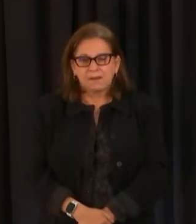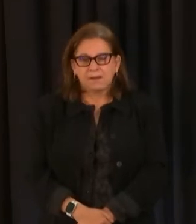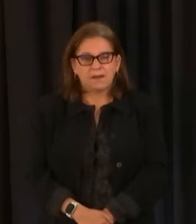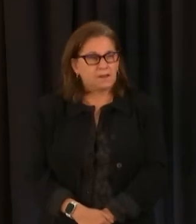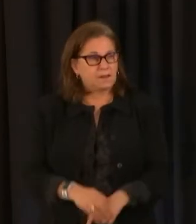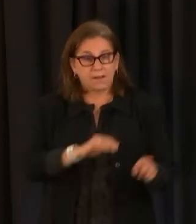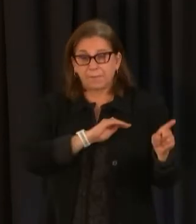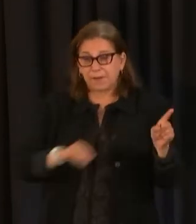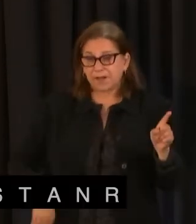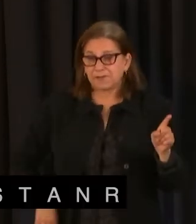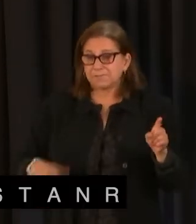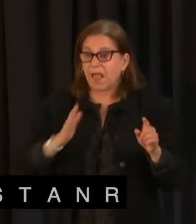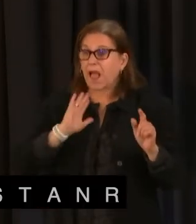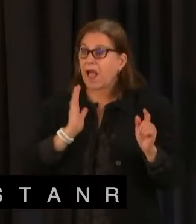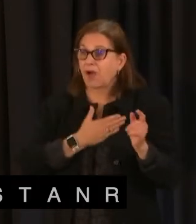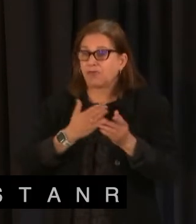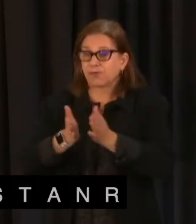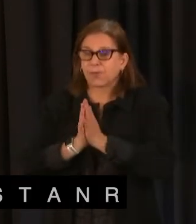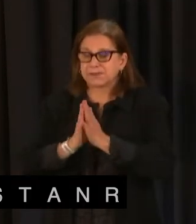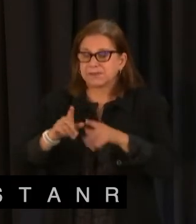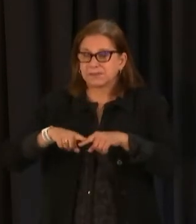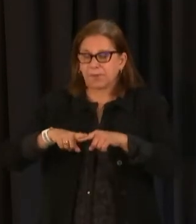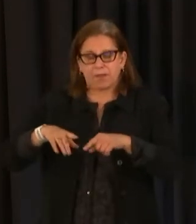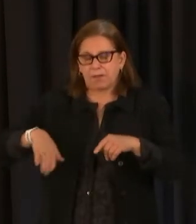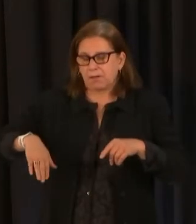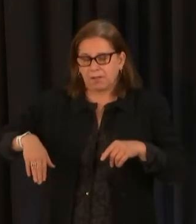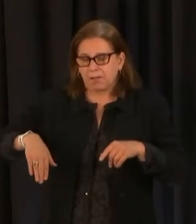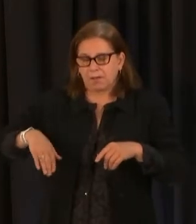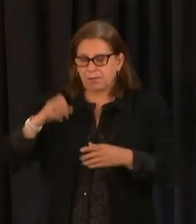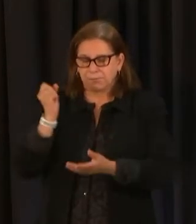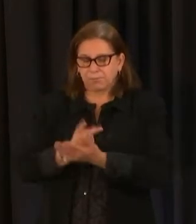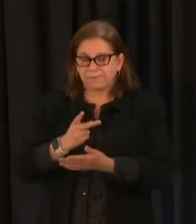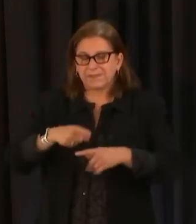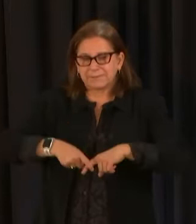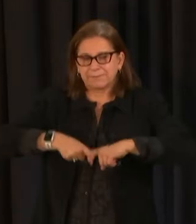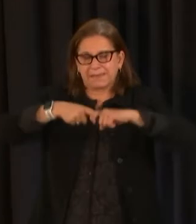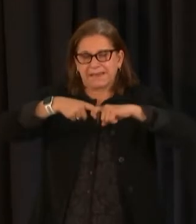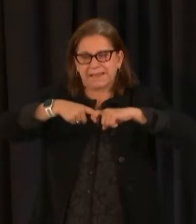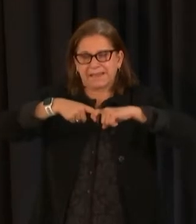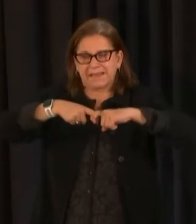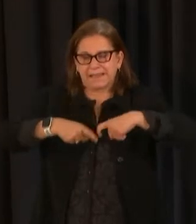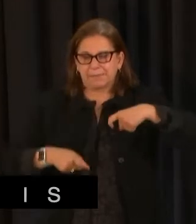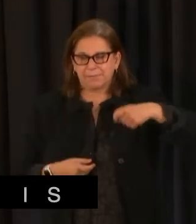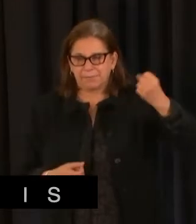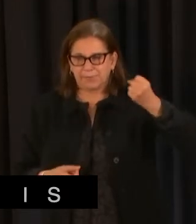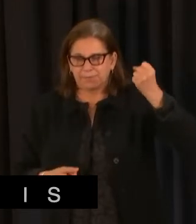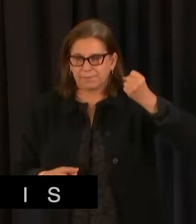is pending. Okay, so it hasn't been approved yet. It has not. Okay.